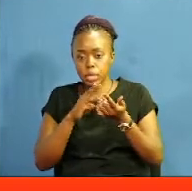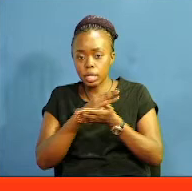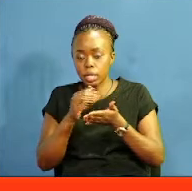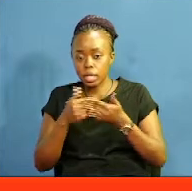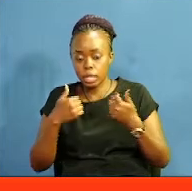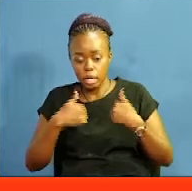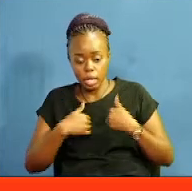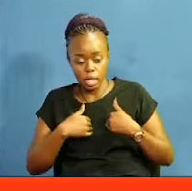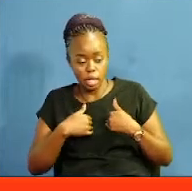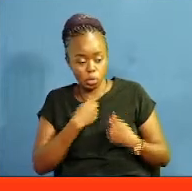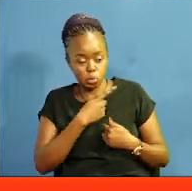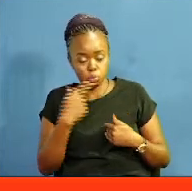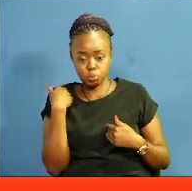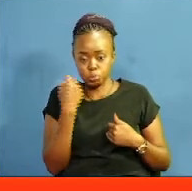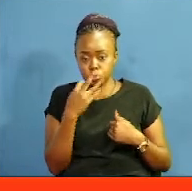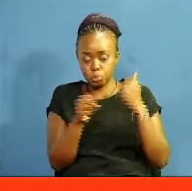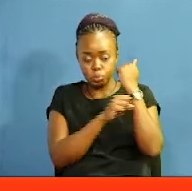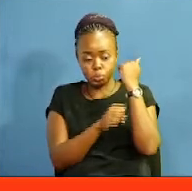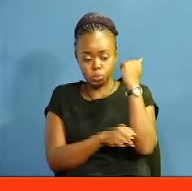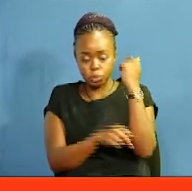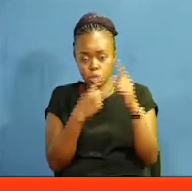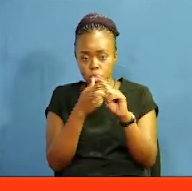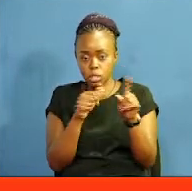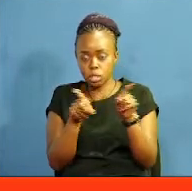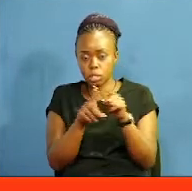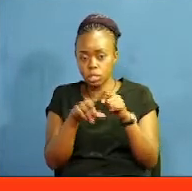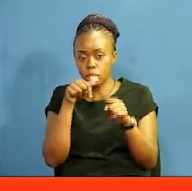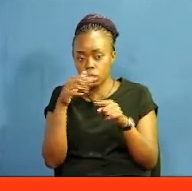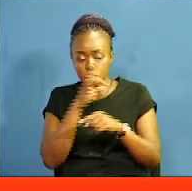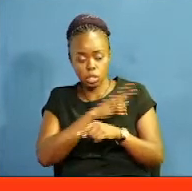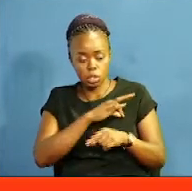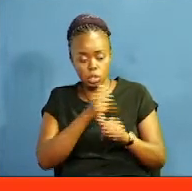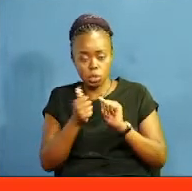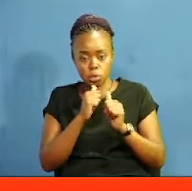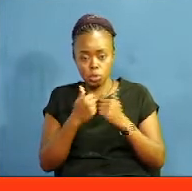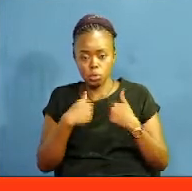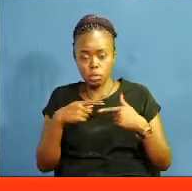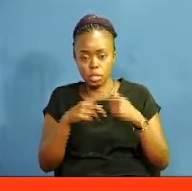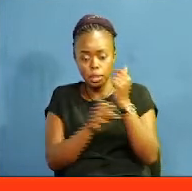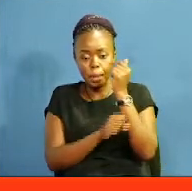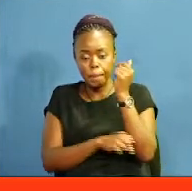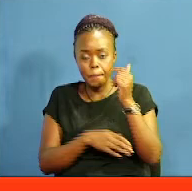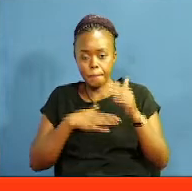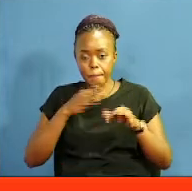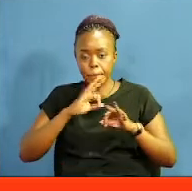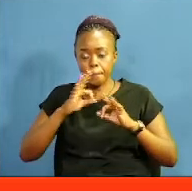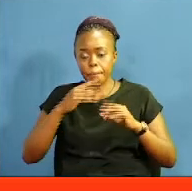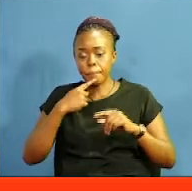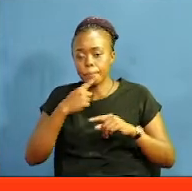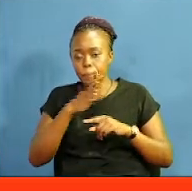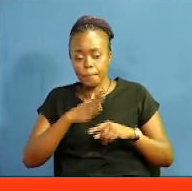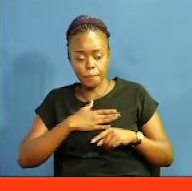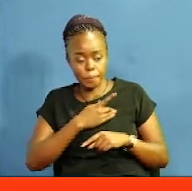this number of supporters. And besides that, I also have the financial wherewithal to support my campaigns. So if you give me